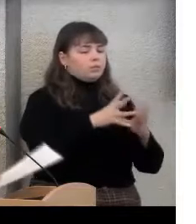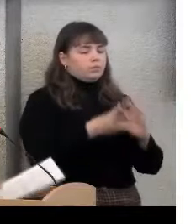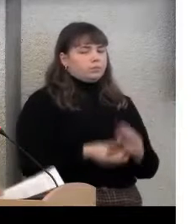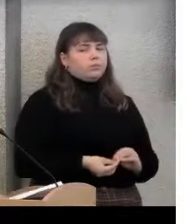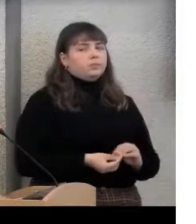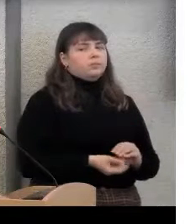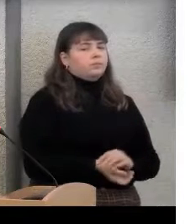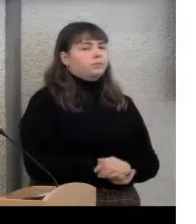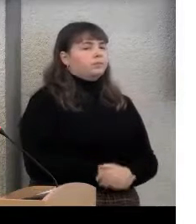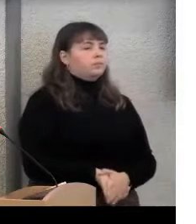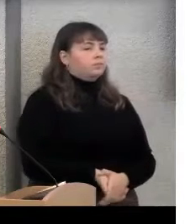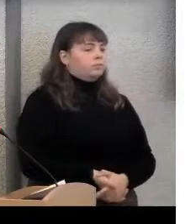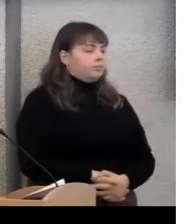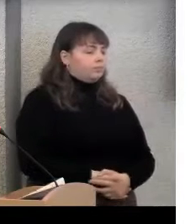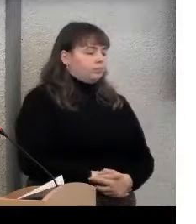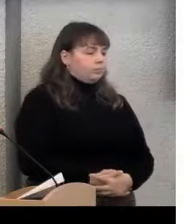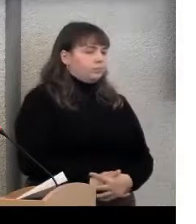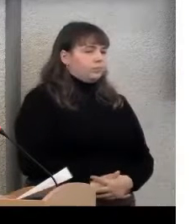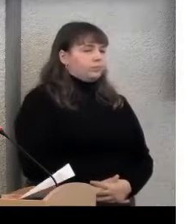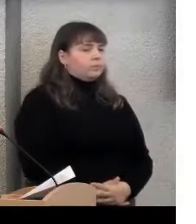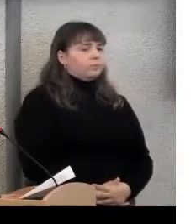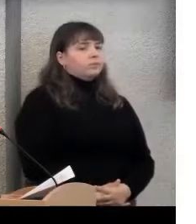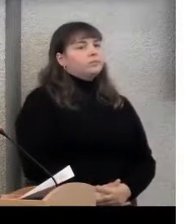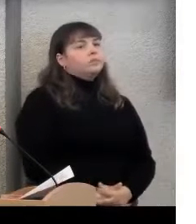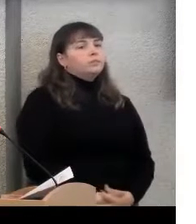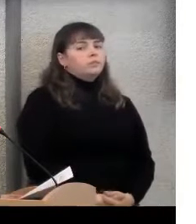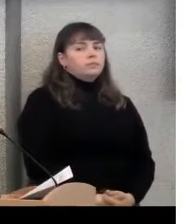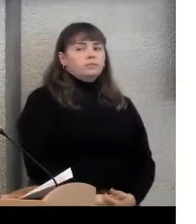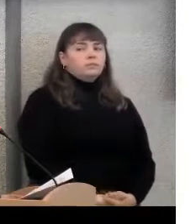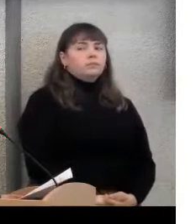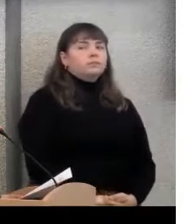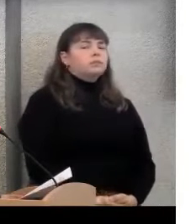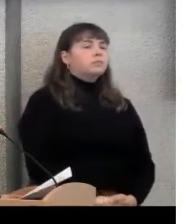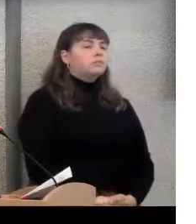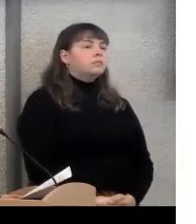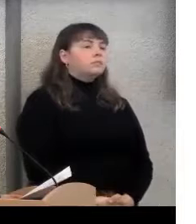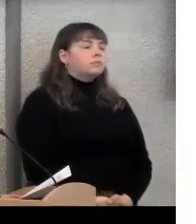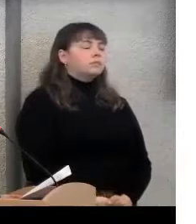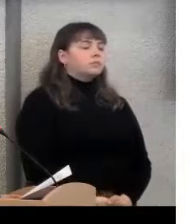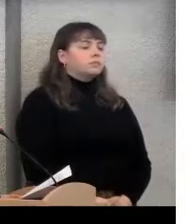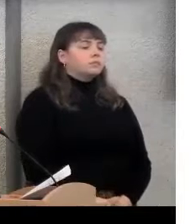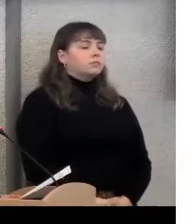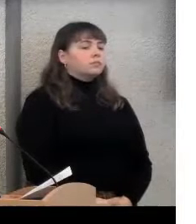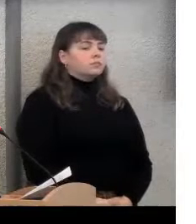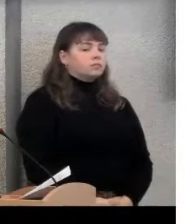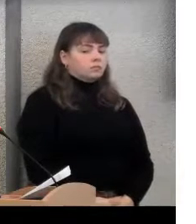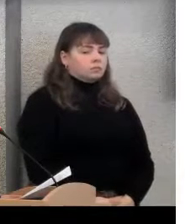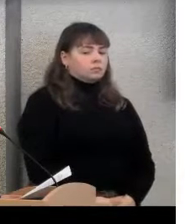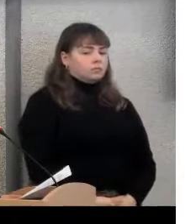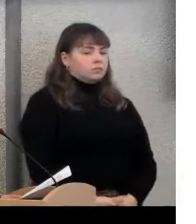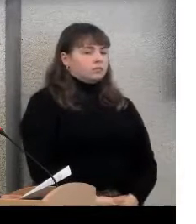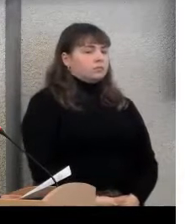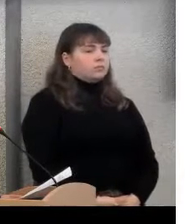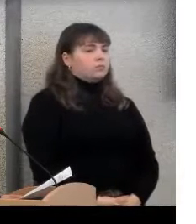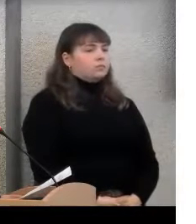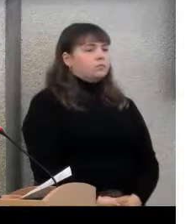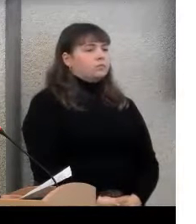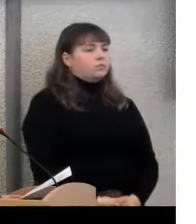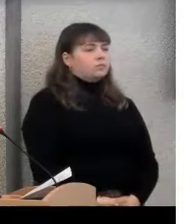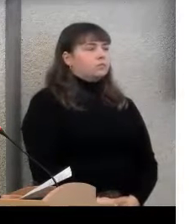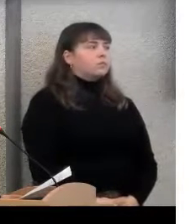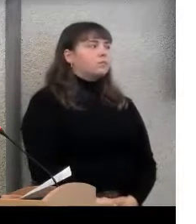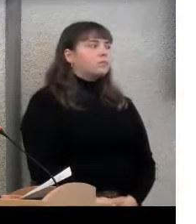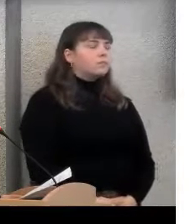the main purpose of this project was to solve the issue that there is not enough help from our public